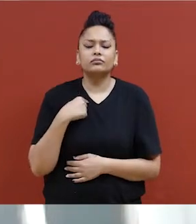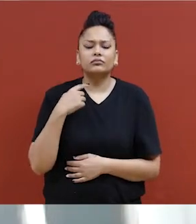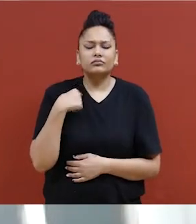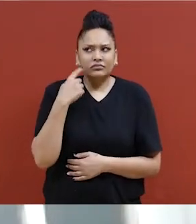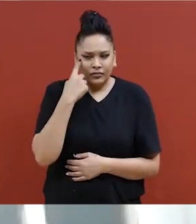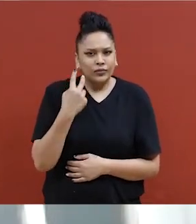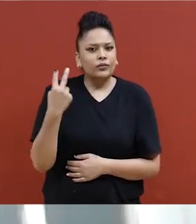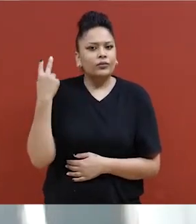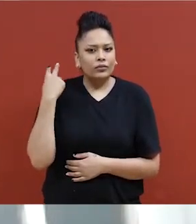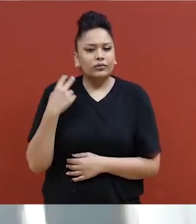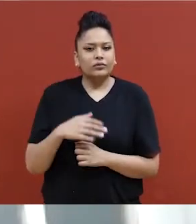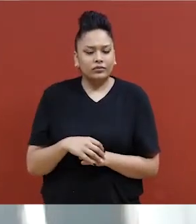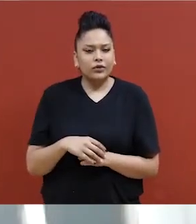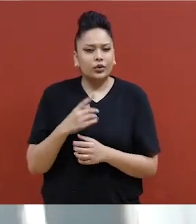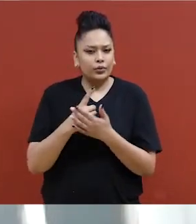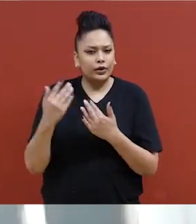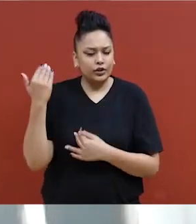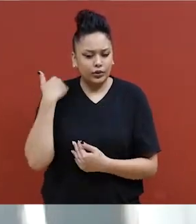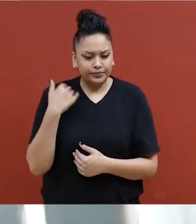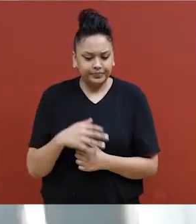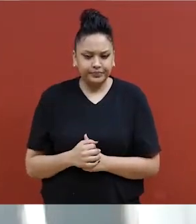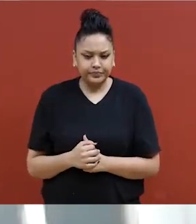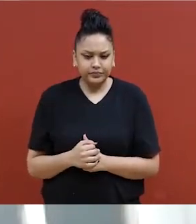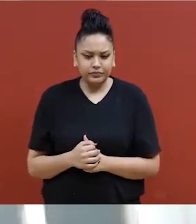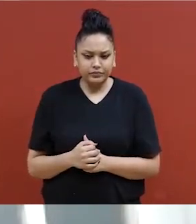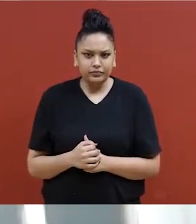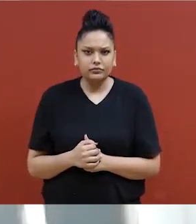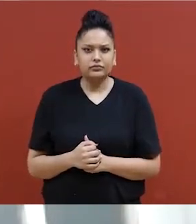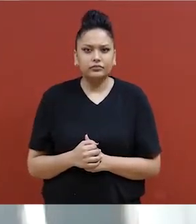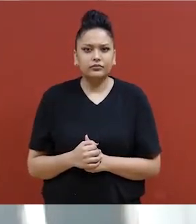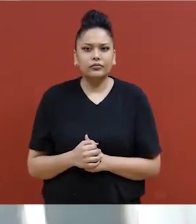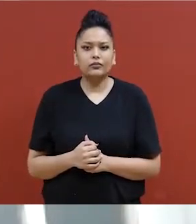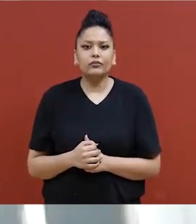weeks ago, we talked a bit about